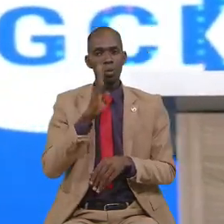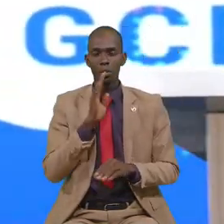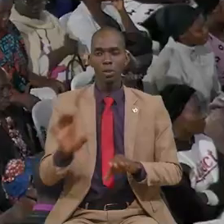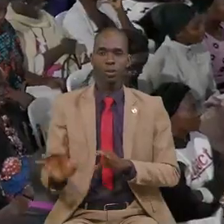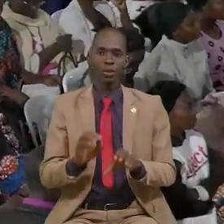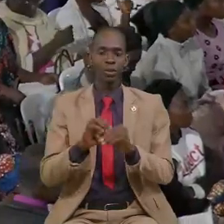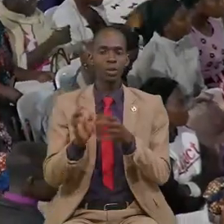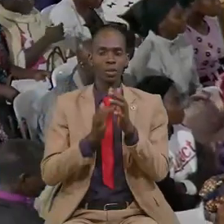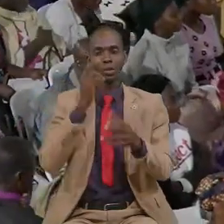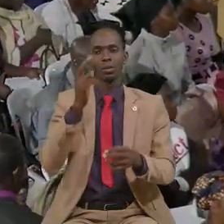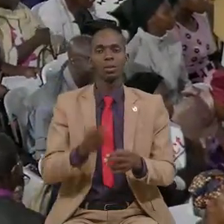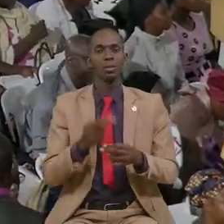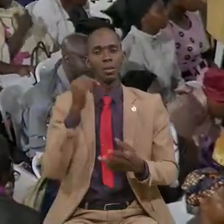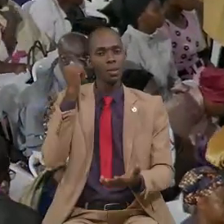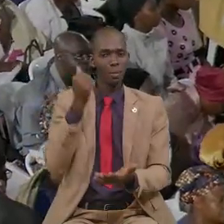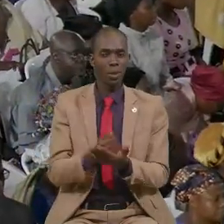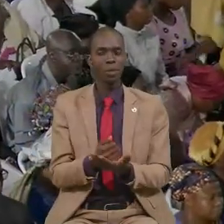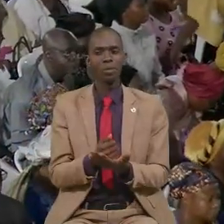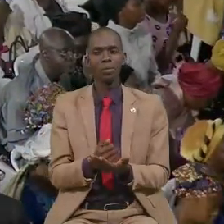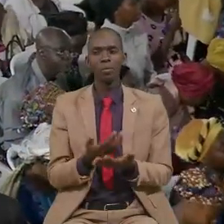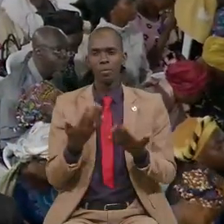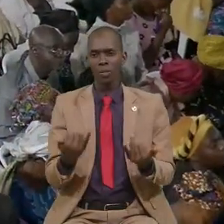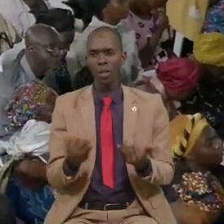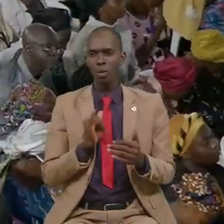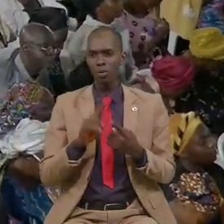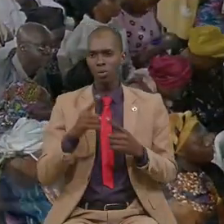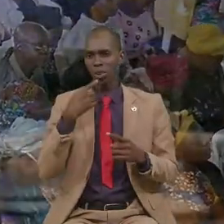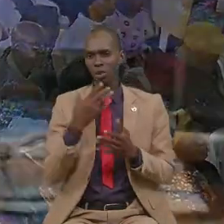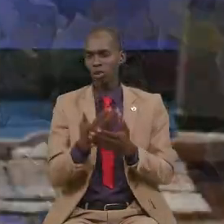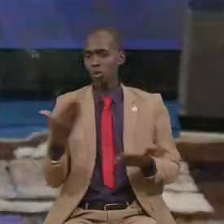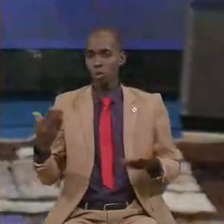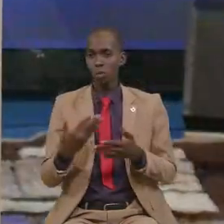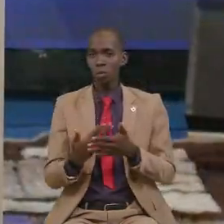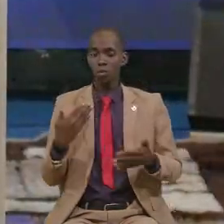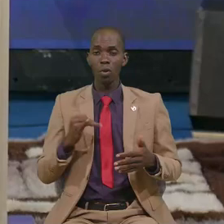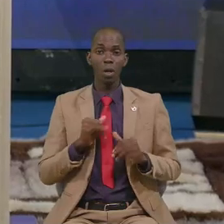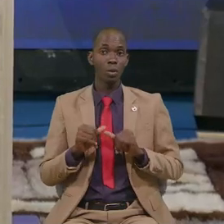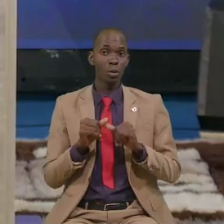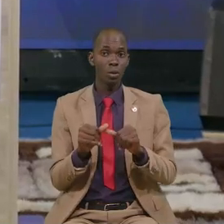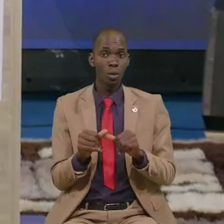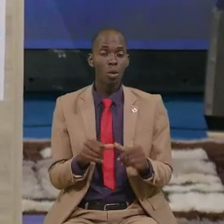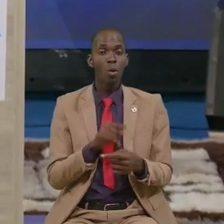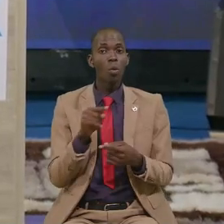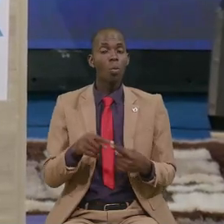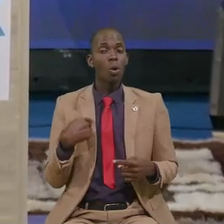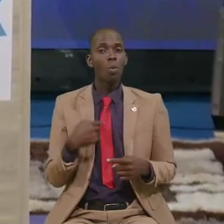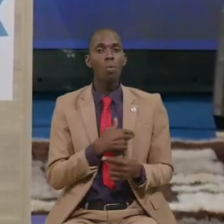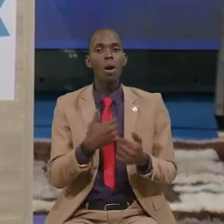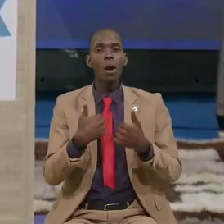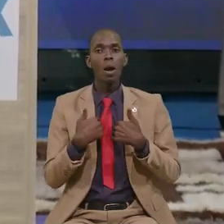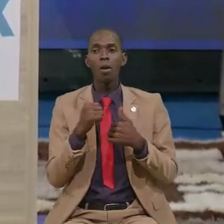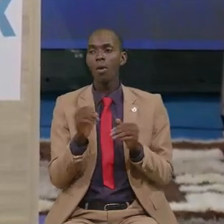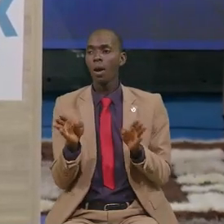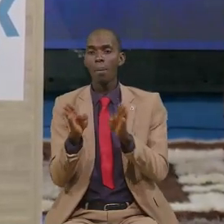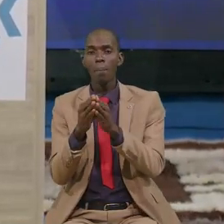name. Let me say this before I go on. You see, when we have a conference like this and the